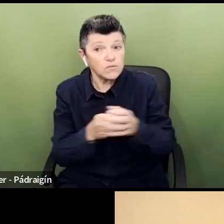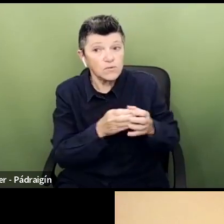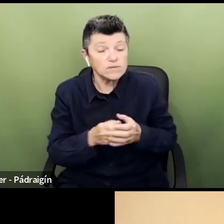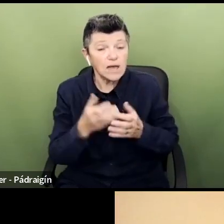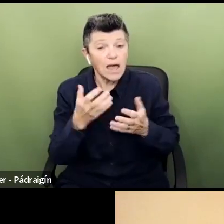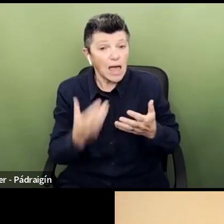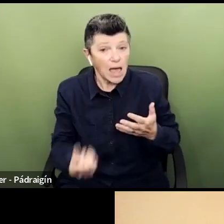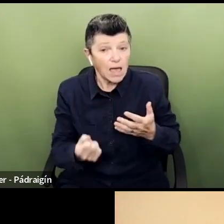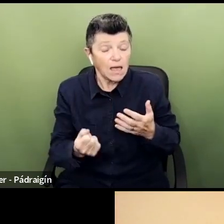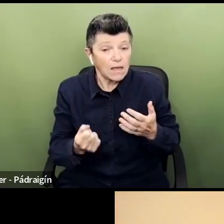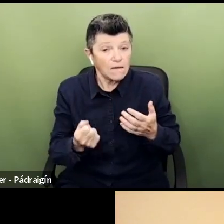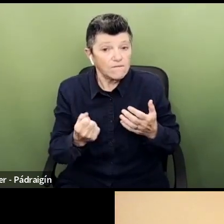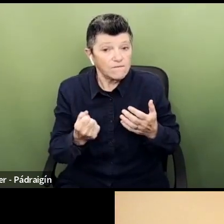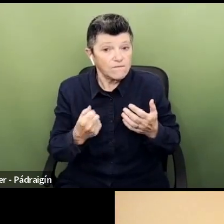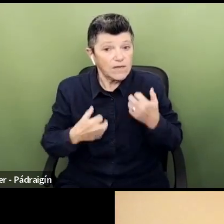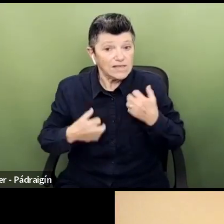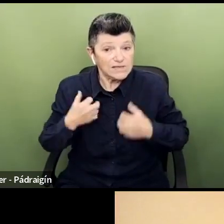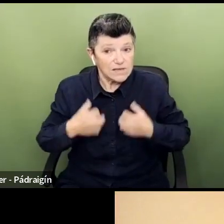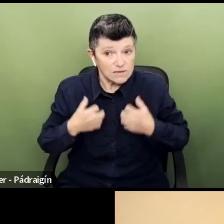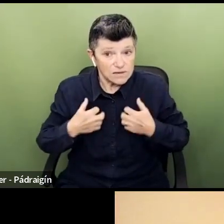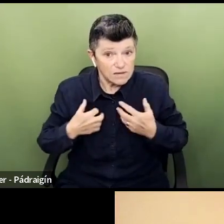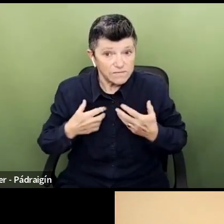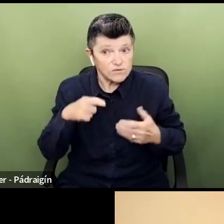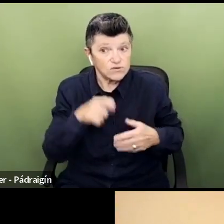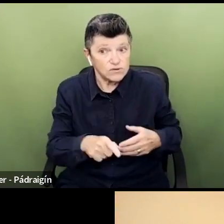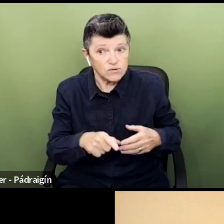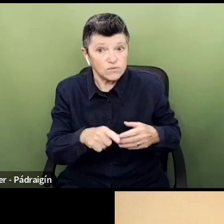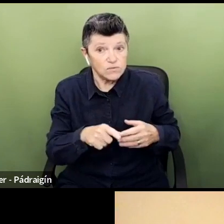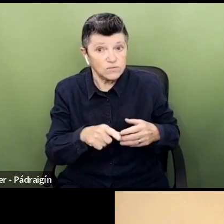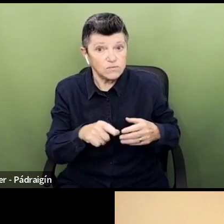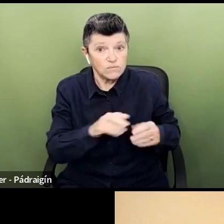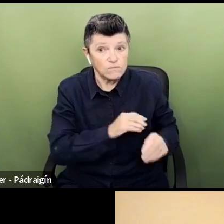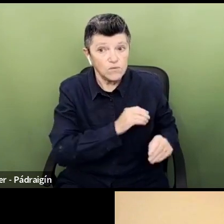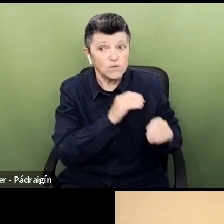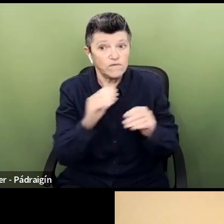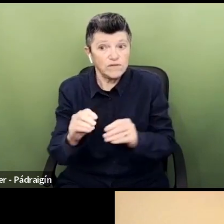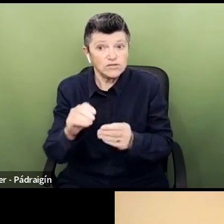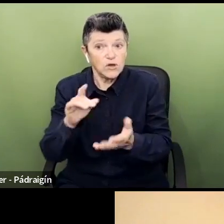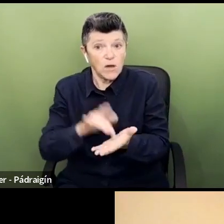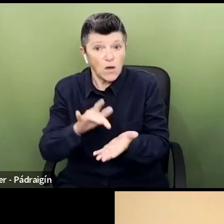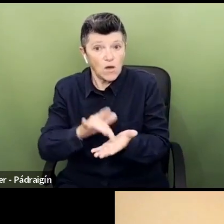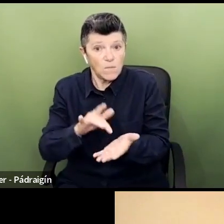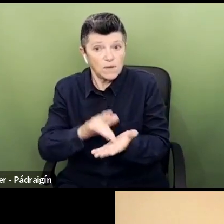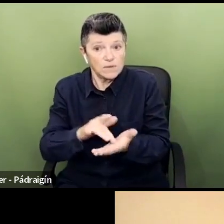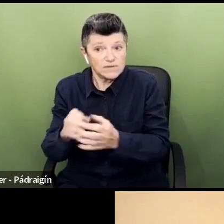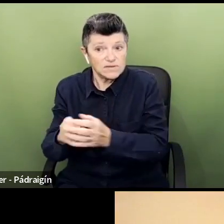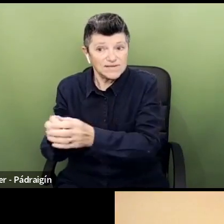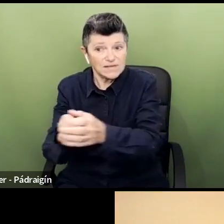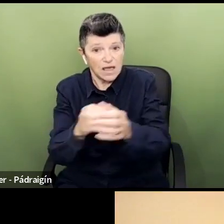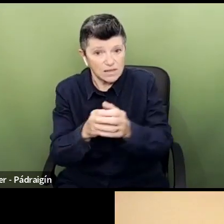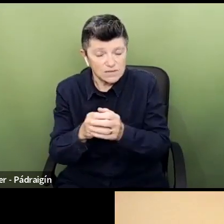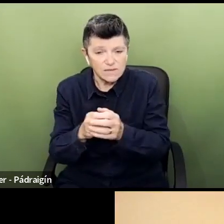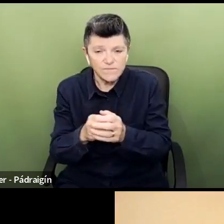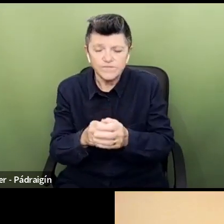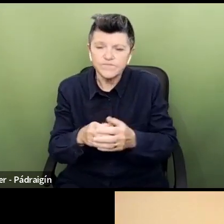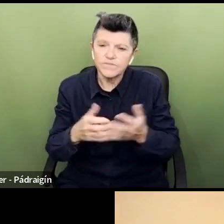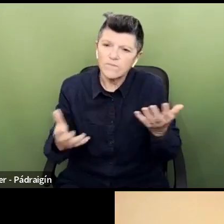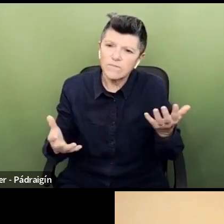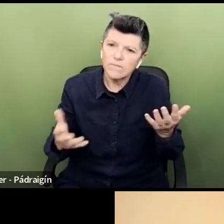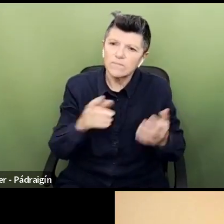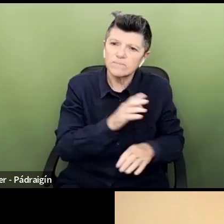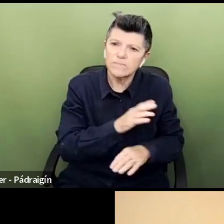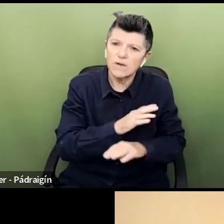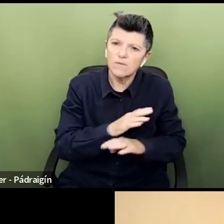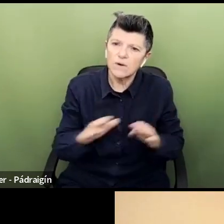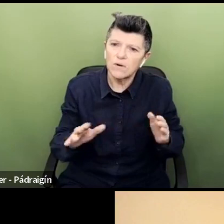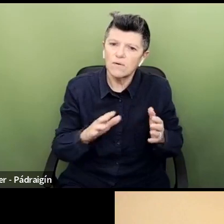incentives to acquire these, to move into these urban estates, or habitually were not in kind of rural